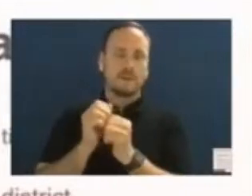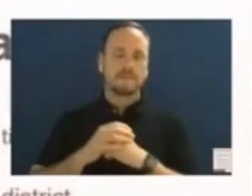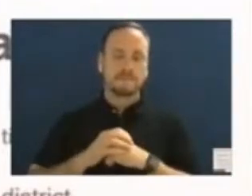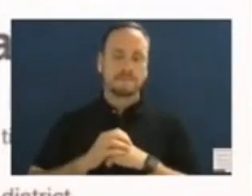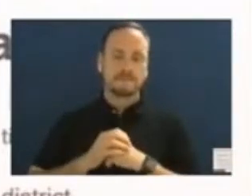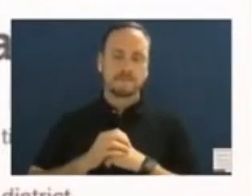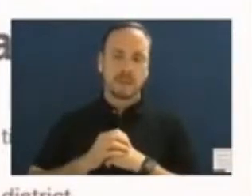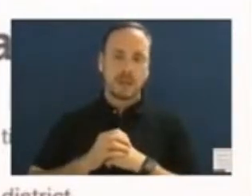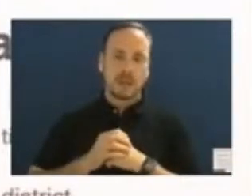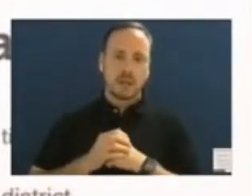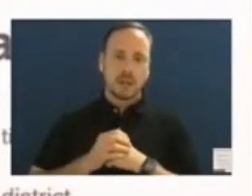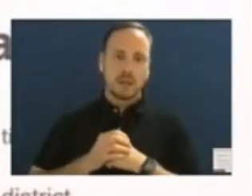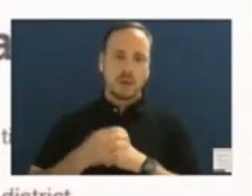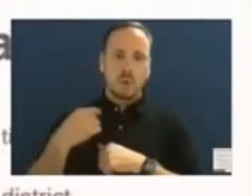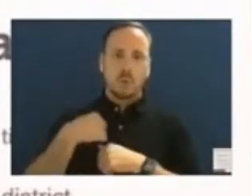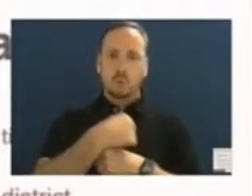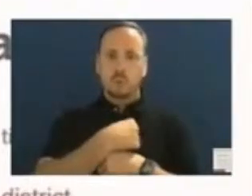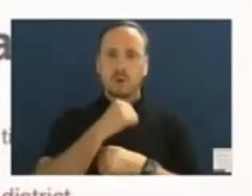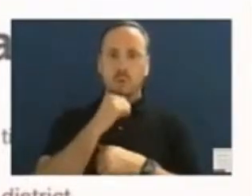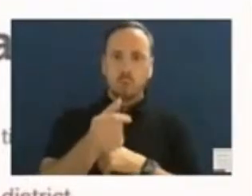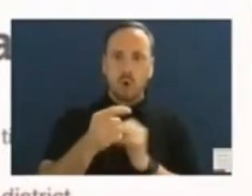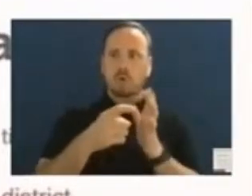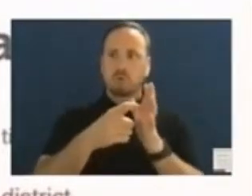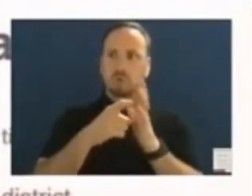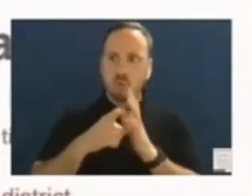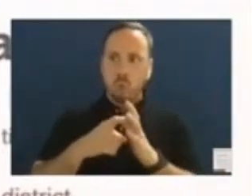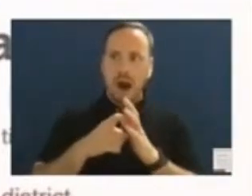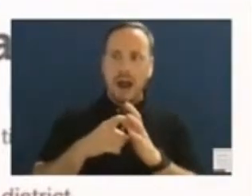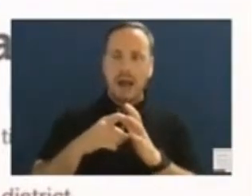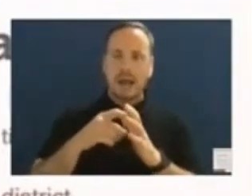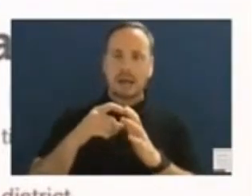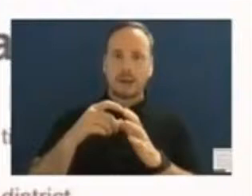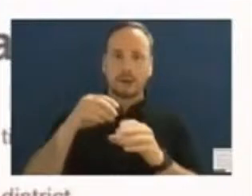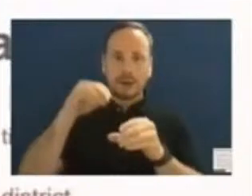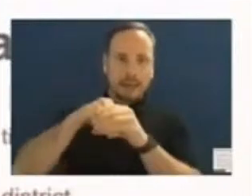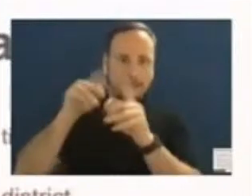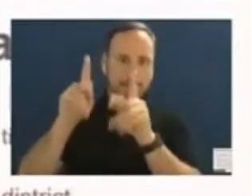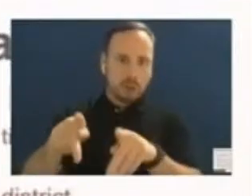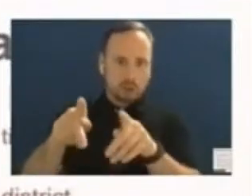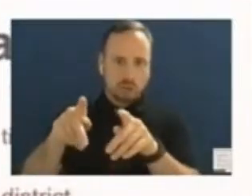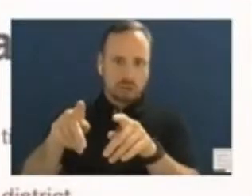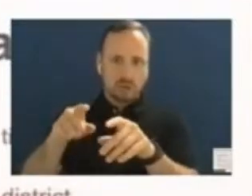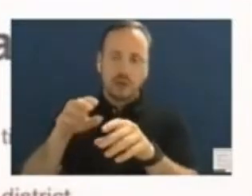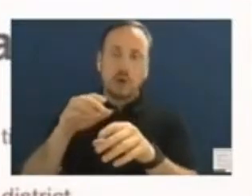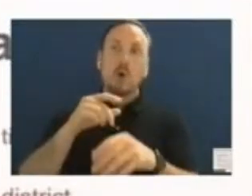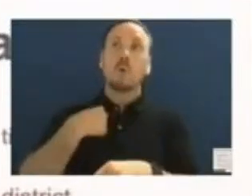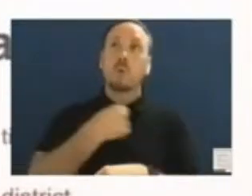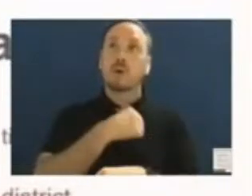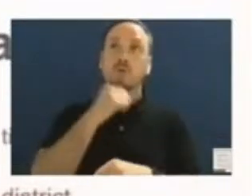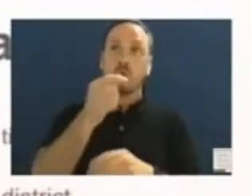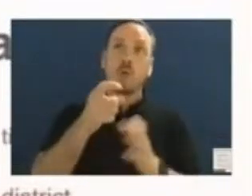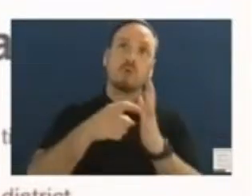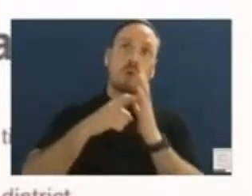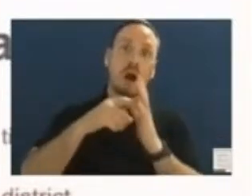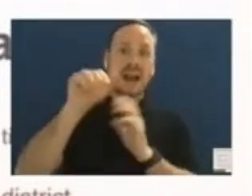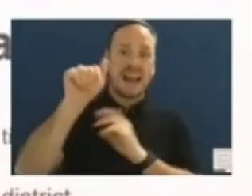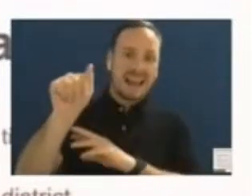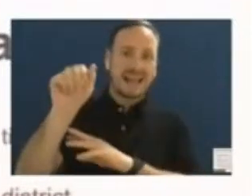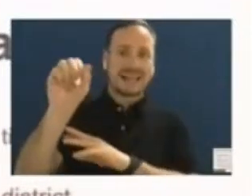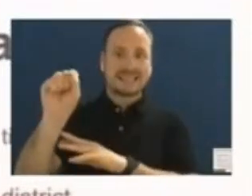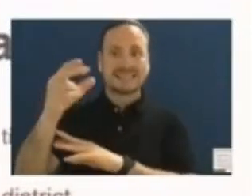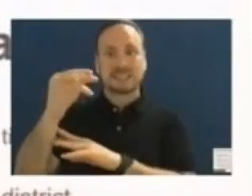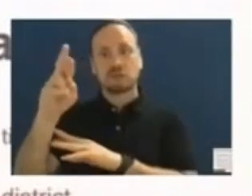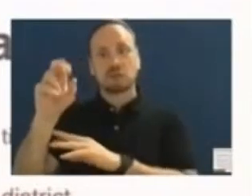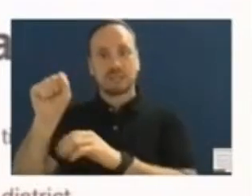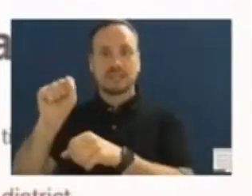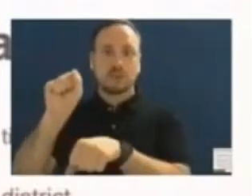won't mandate that asynchronous instruction for all of our students to be on screen, but we will make sure that it certainly continues to be an option for our students in the